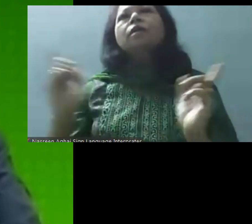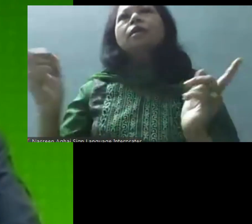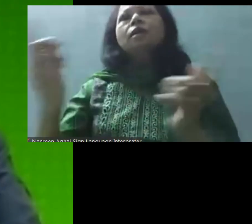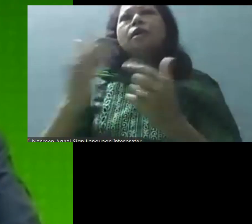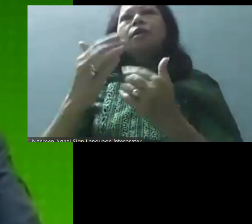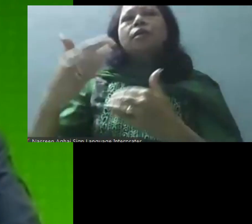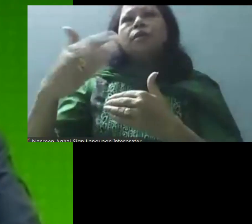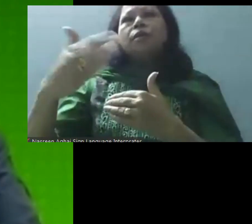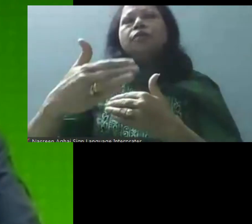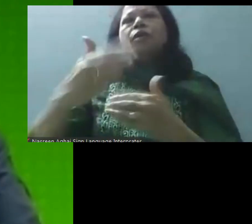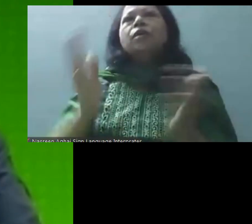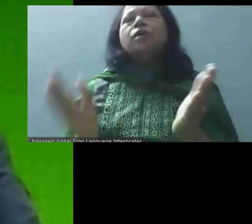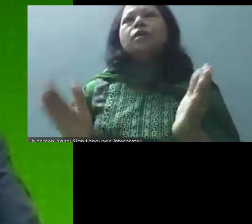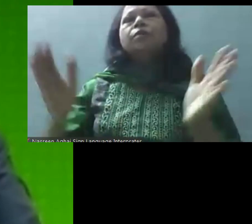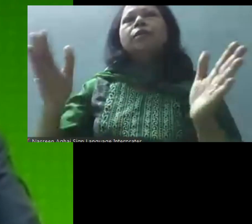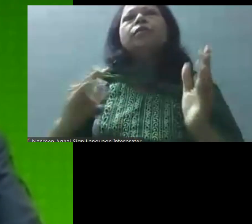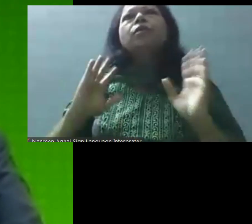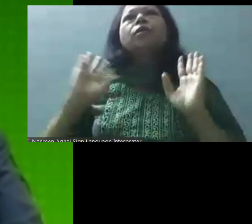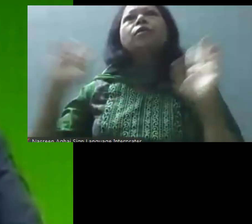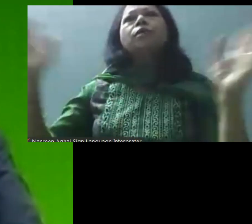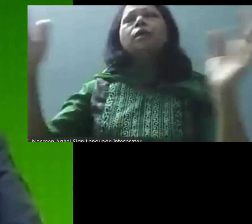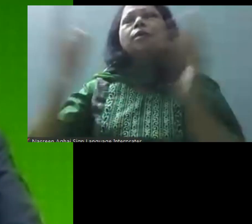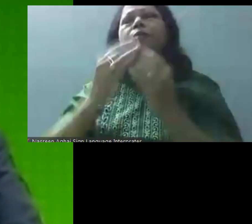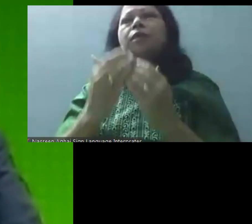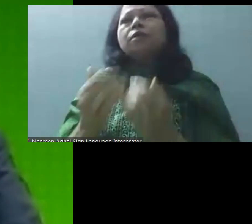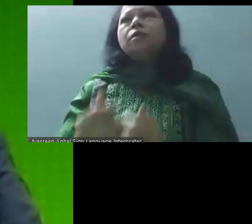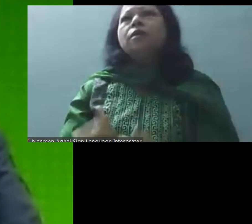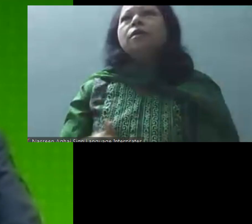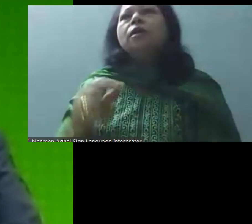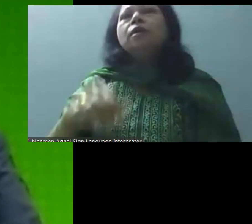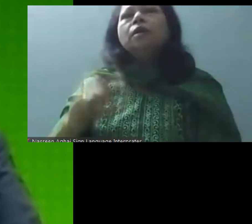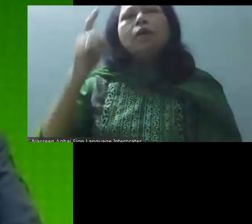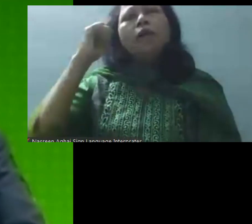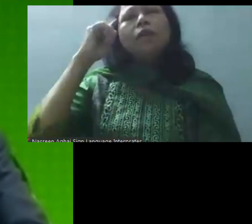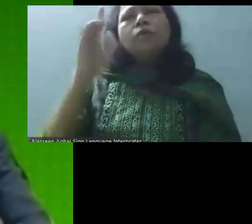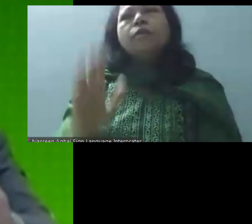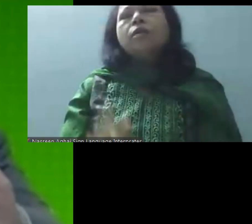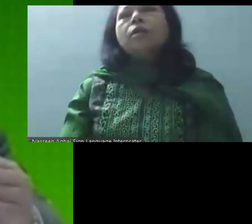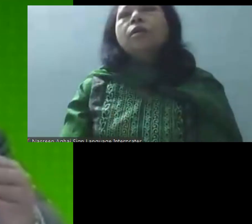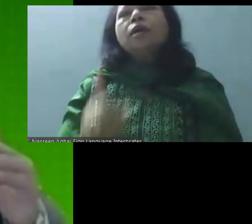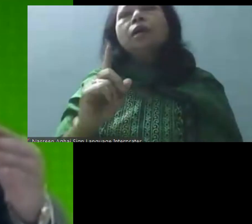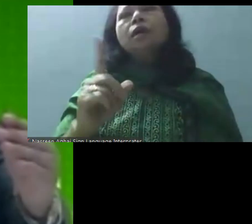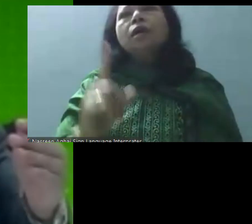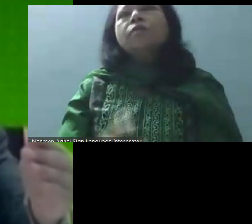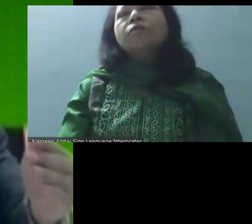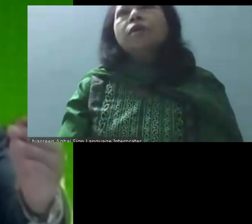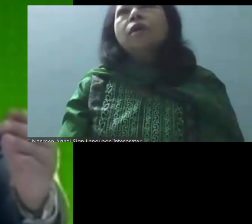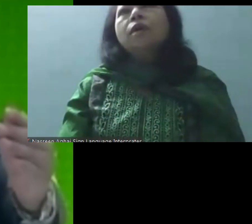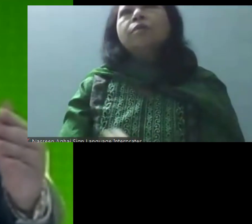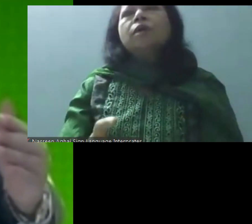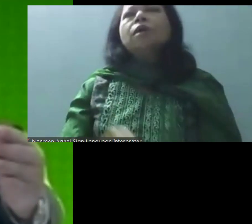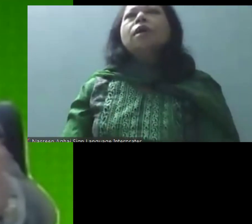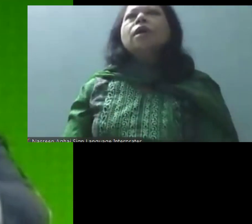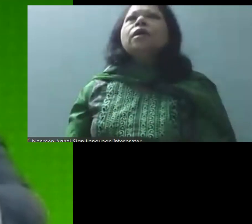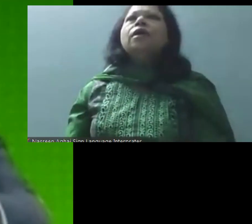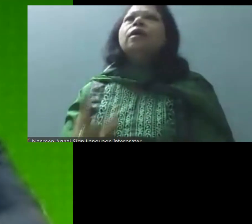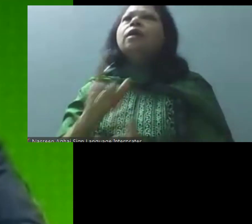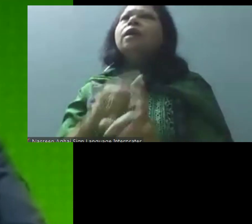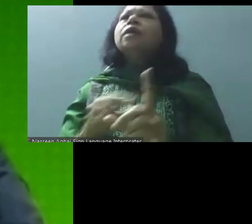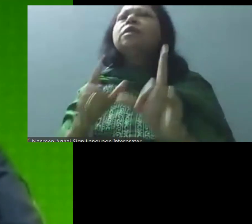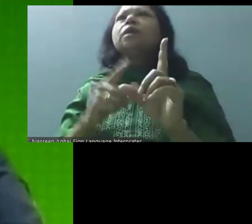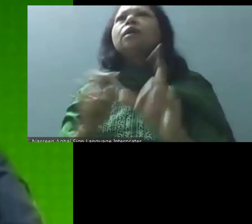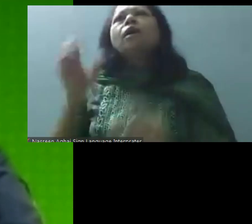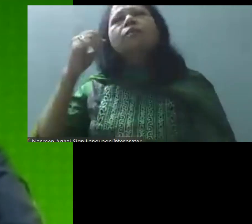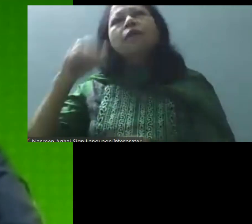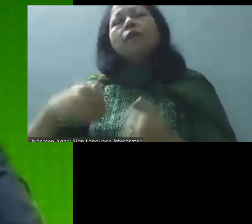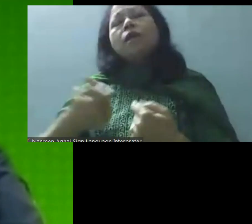instead invest in technology. So I think that if some lessons are learned from this experience and that